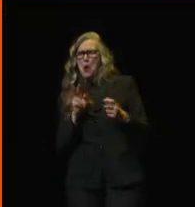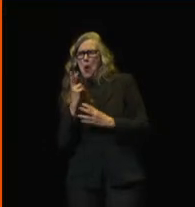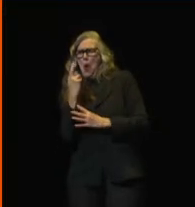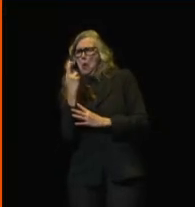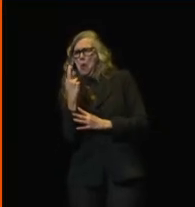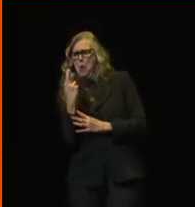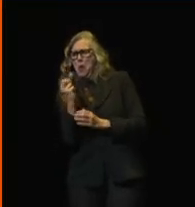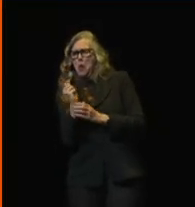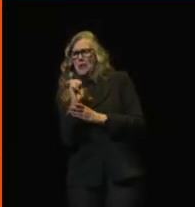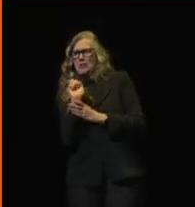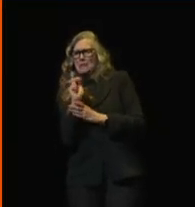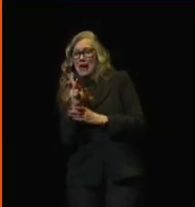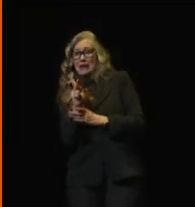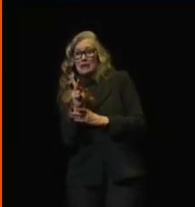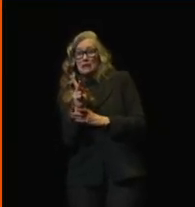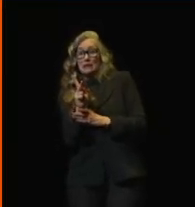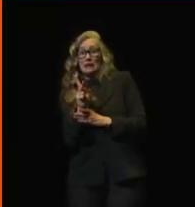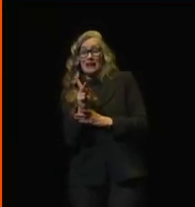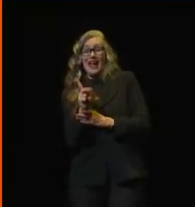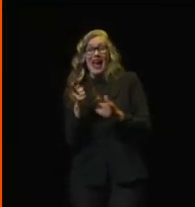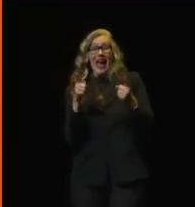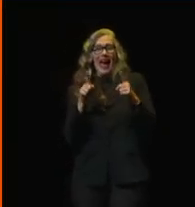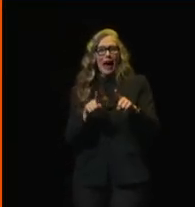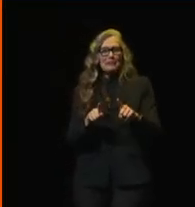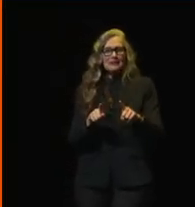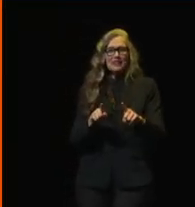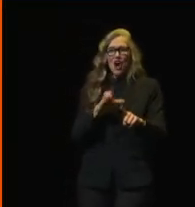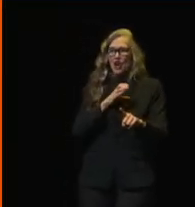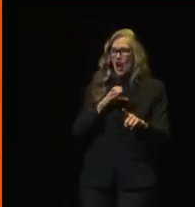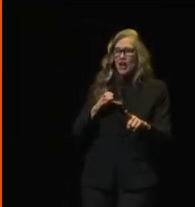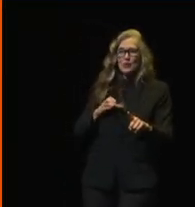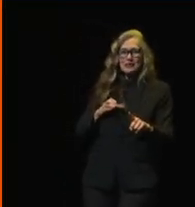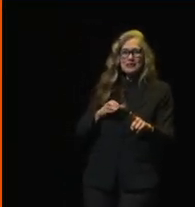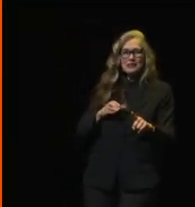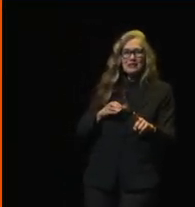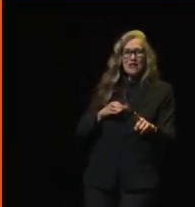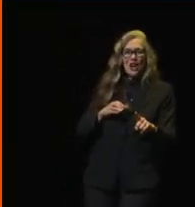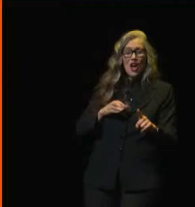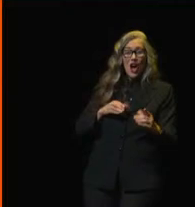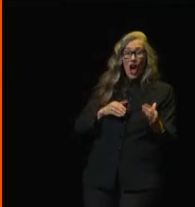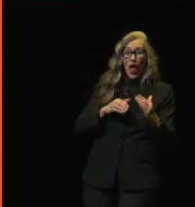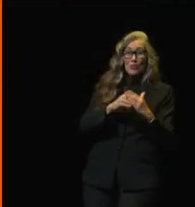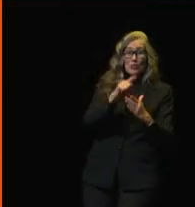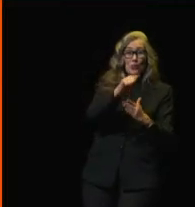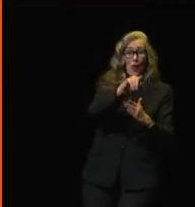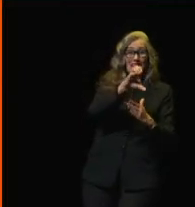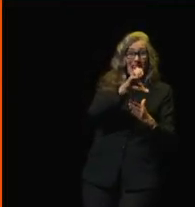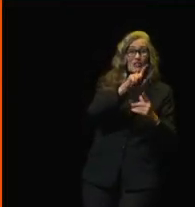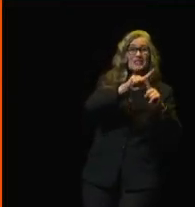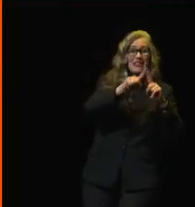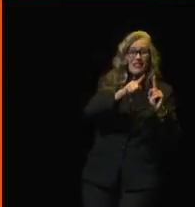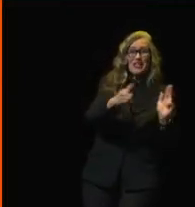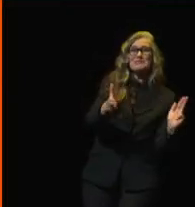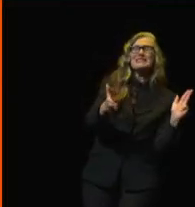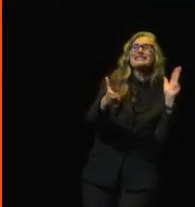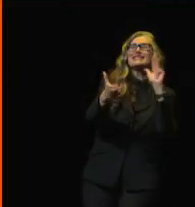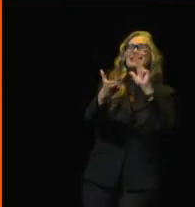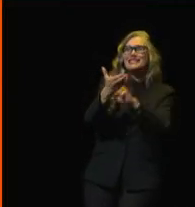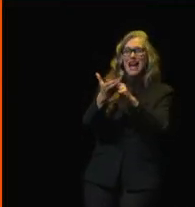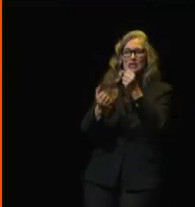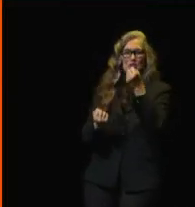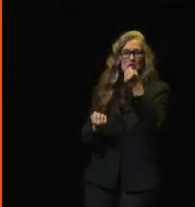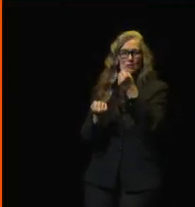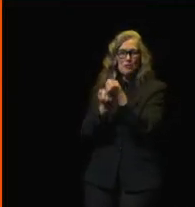100 lawmakers in Congress signed on to letters supporting his Fed reforms, and Ady got